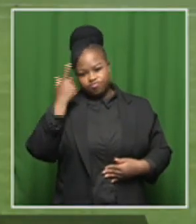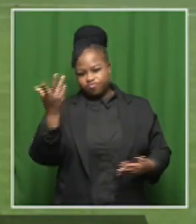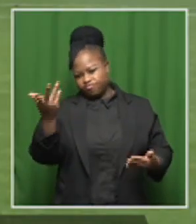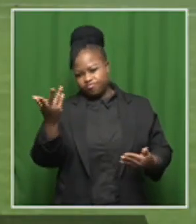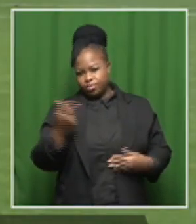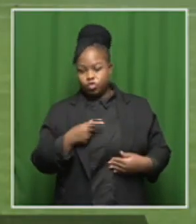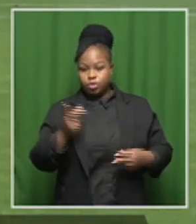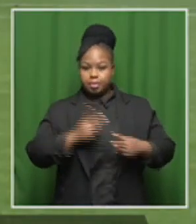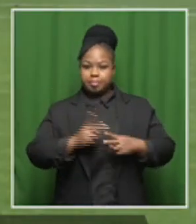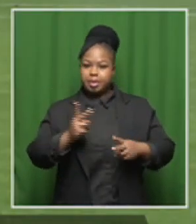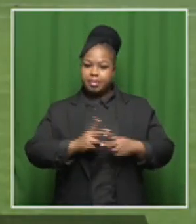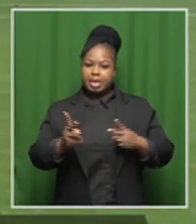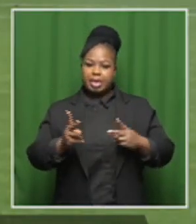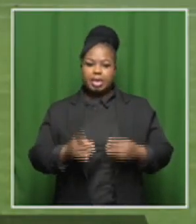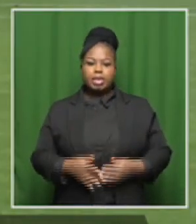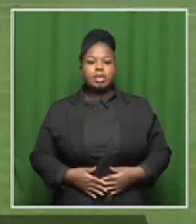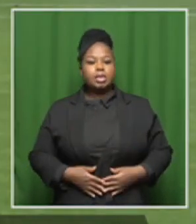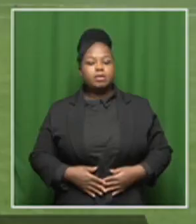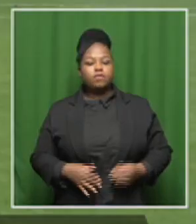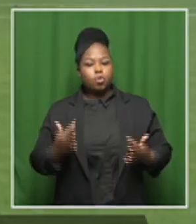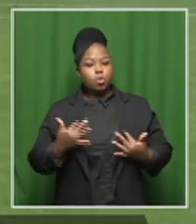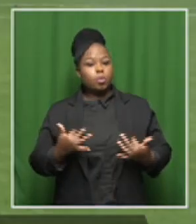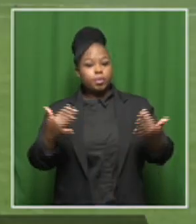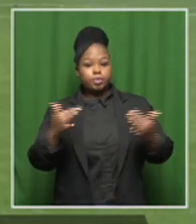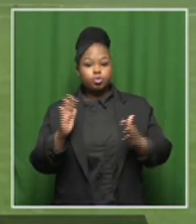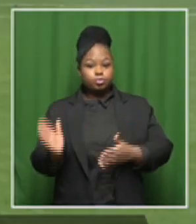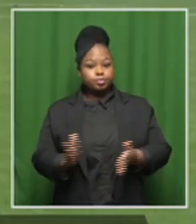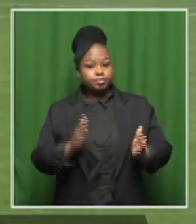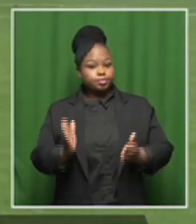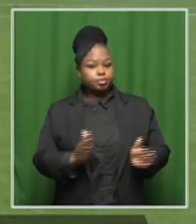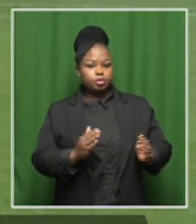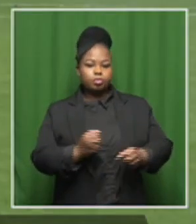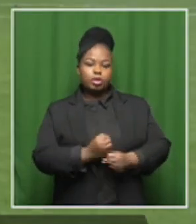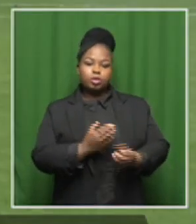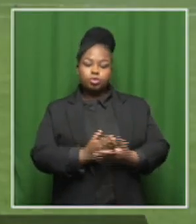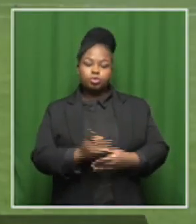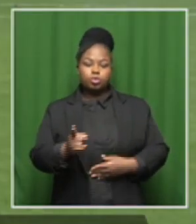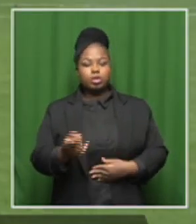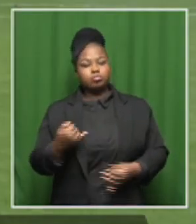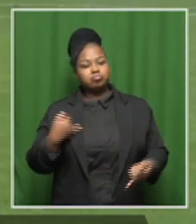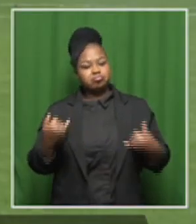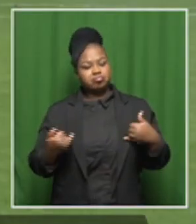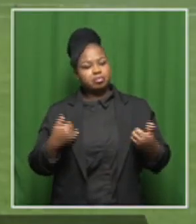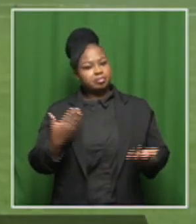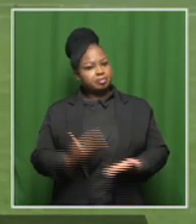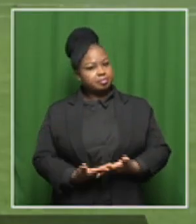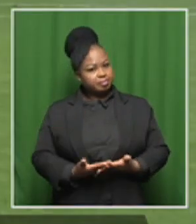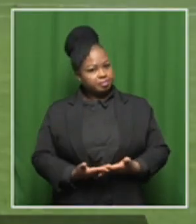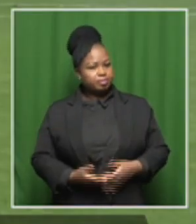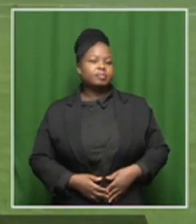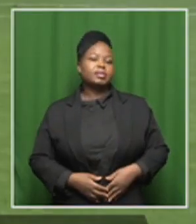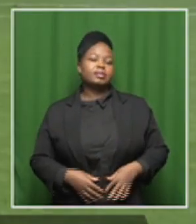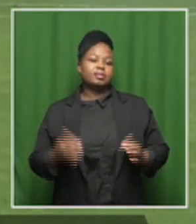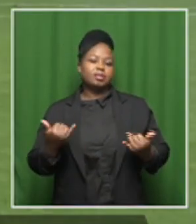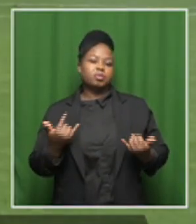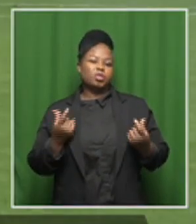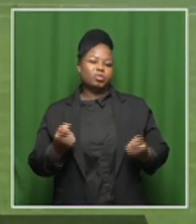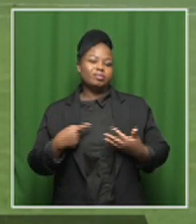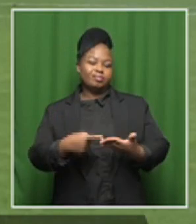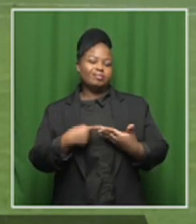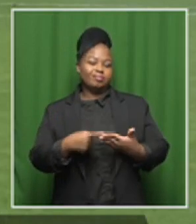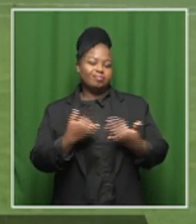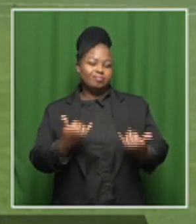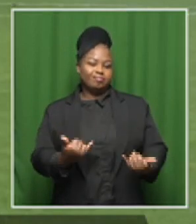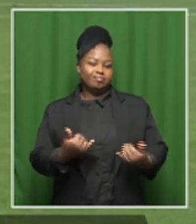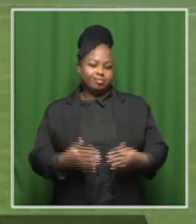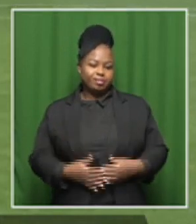to prepare the pitch, what it takes from a logistics perspective to make sure that you have an enjoyable experience? And that's exactly what we're going to discuss right